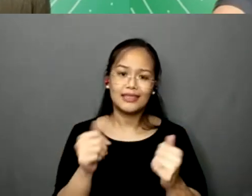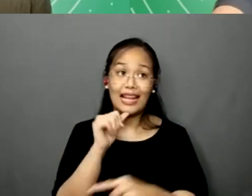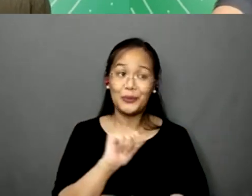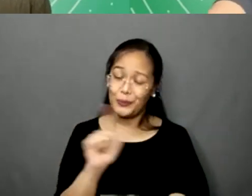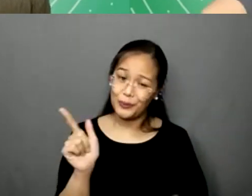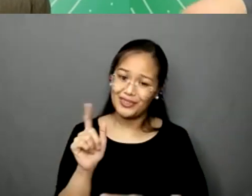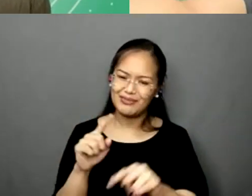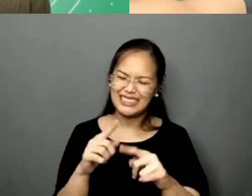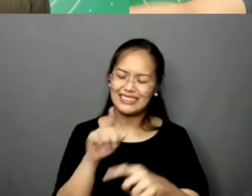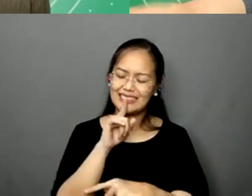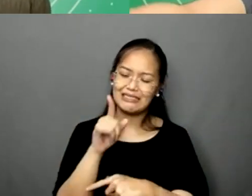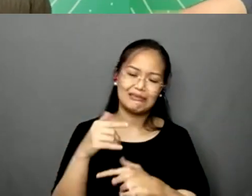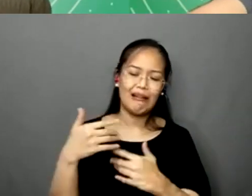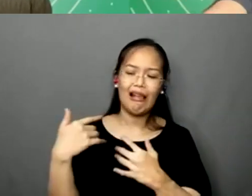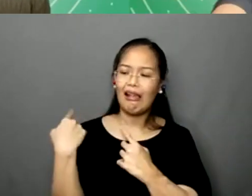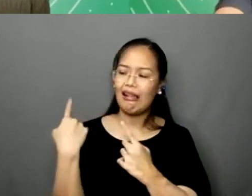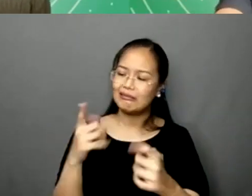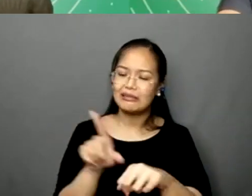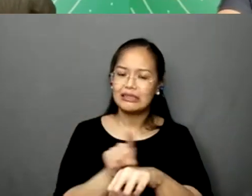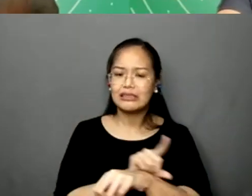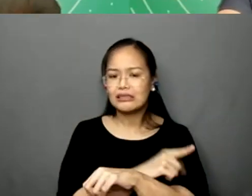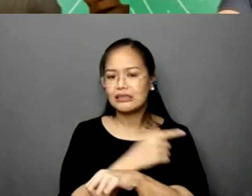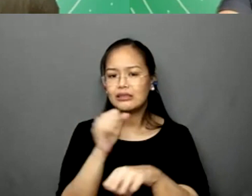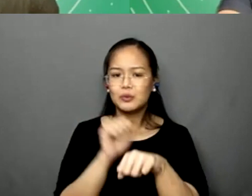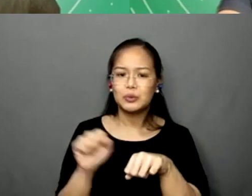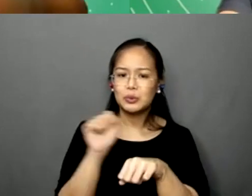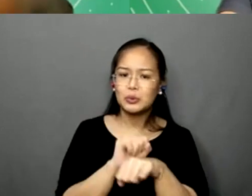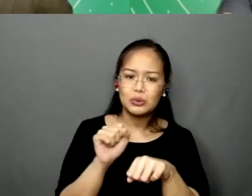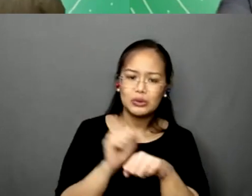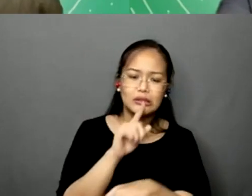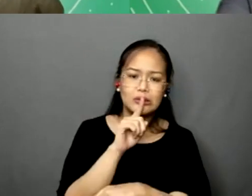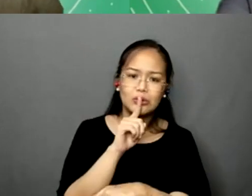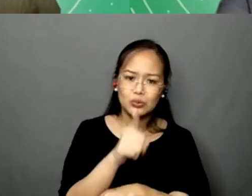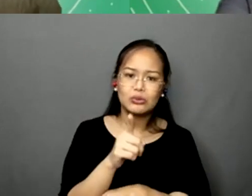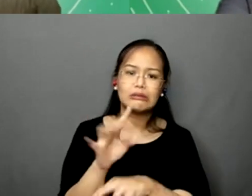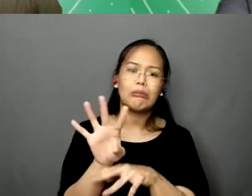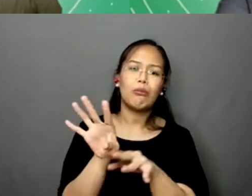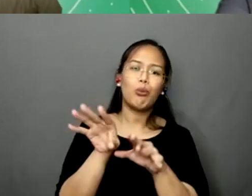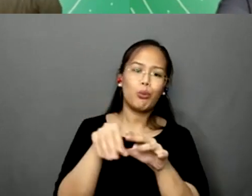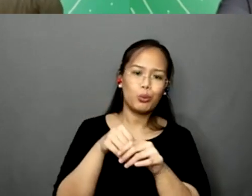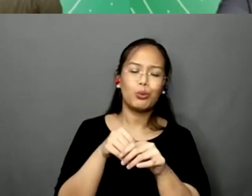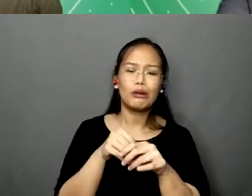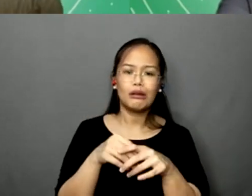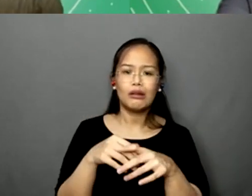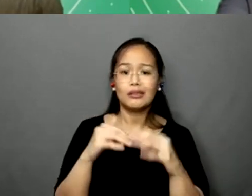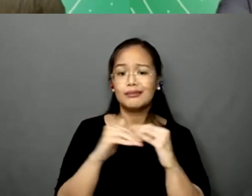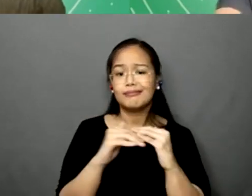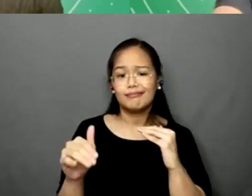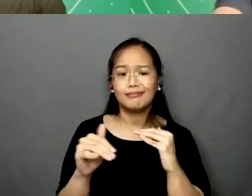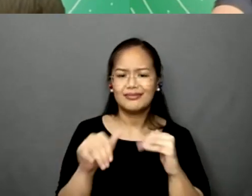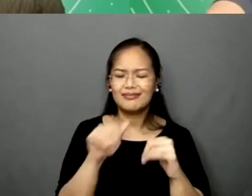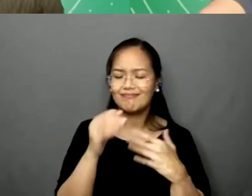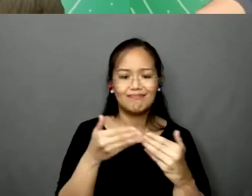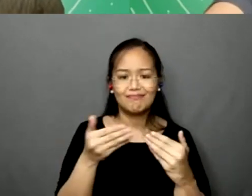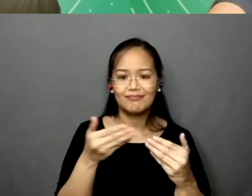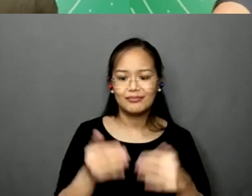it really takes a lot of research and effort for you to truly, integrate sustainability. It's not easy.